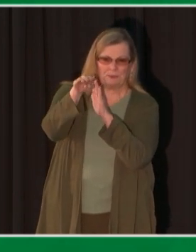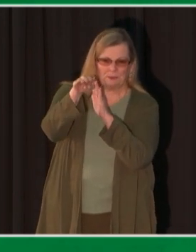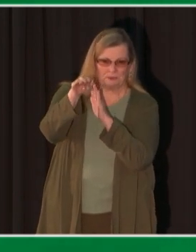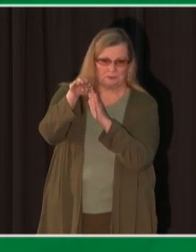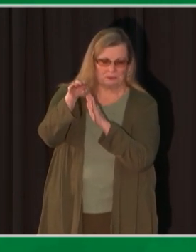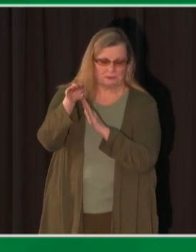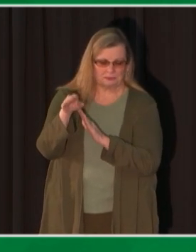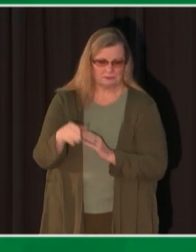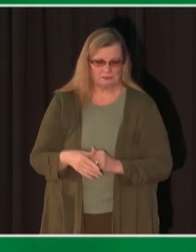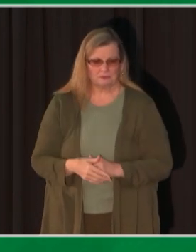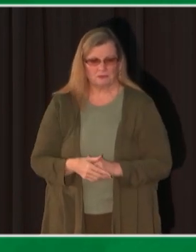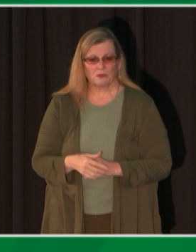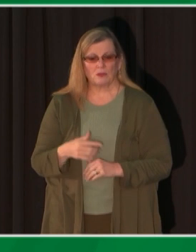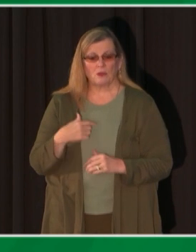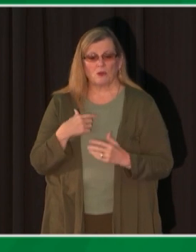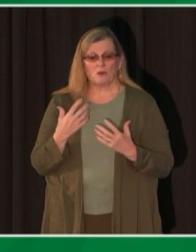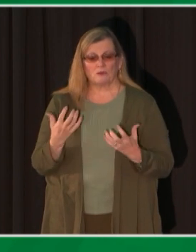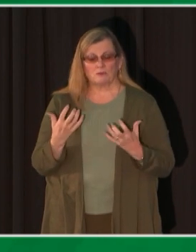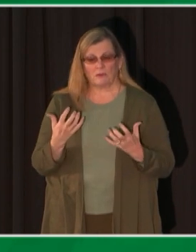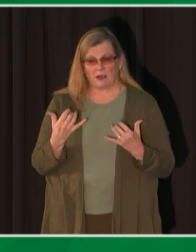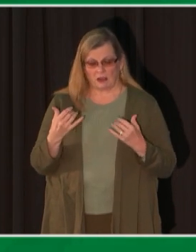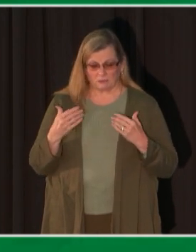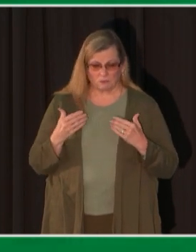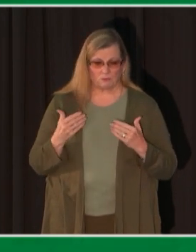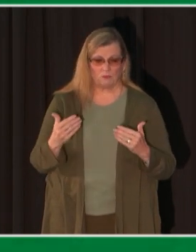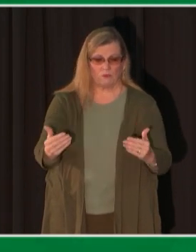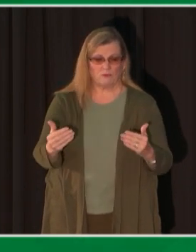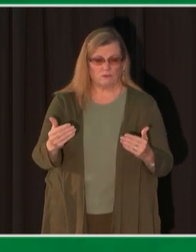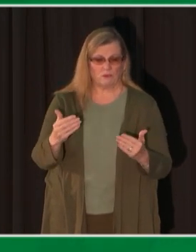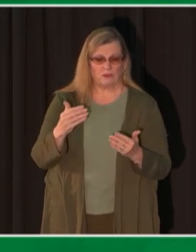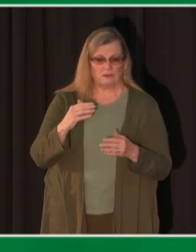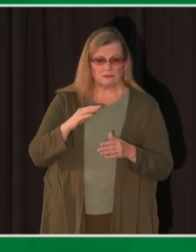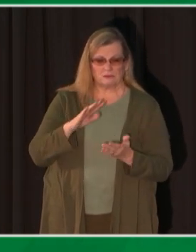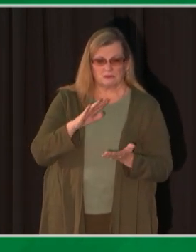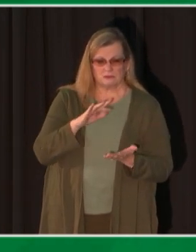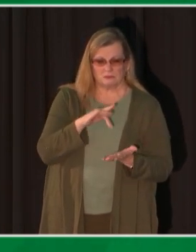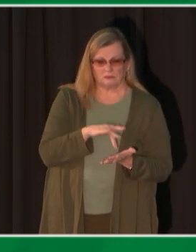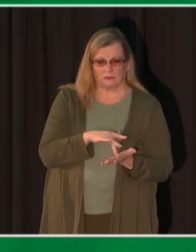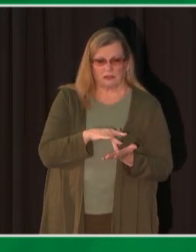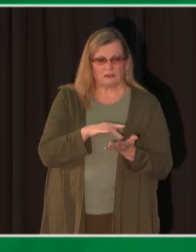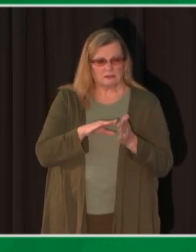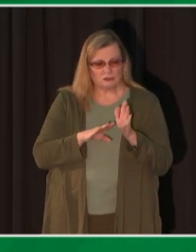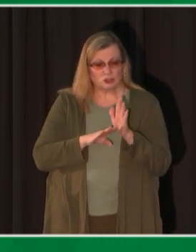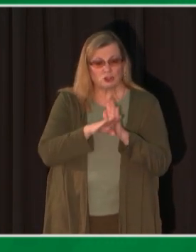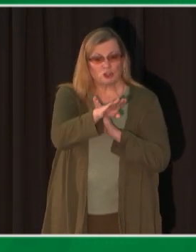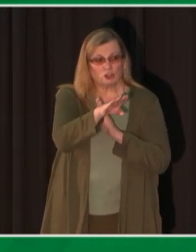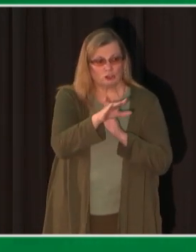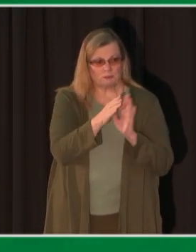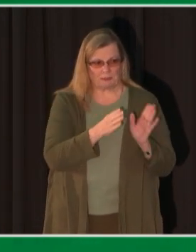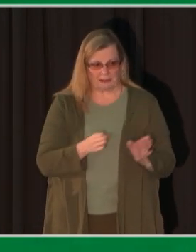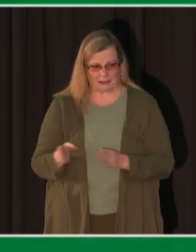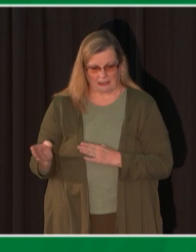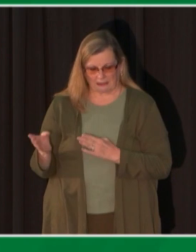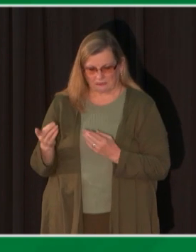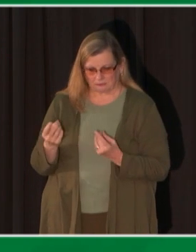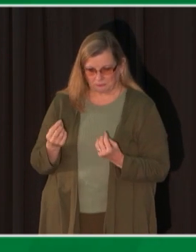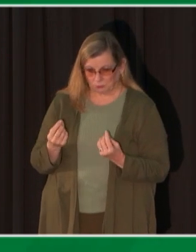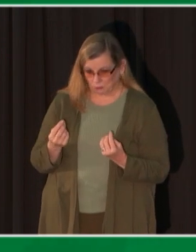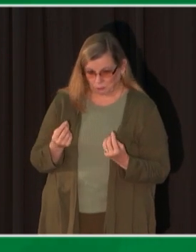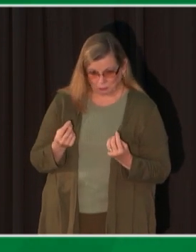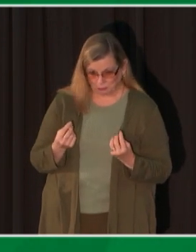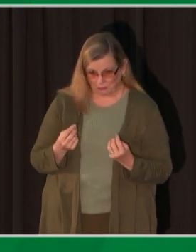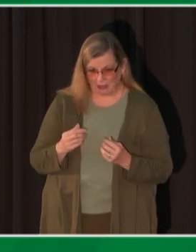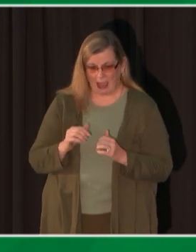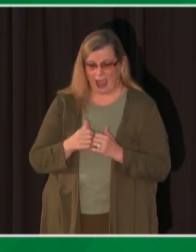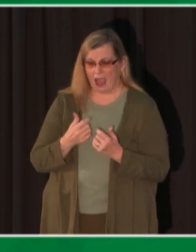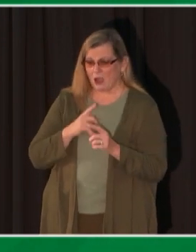moving forward with our medical surge planning. We know that at every stage of our response and recovery,